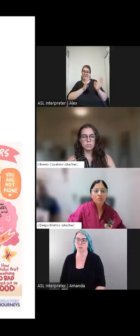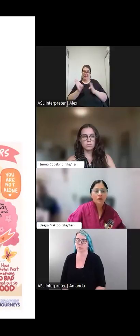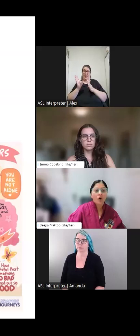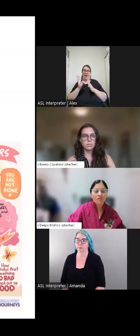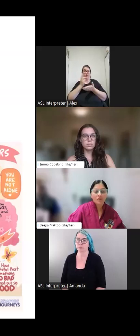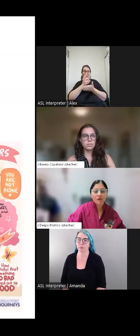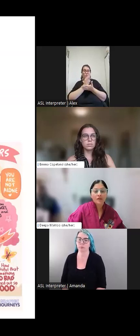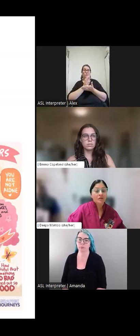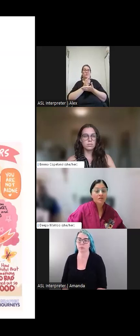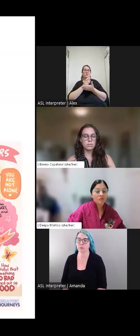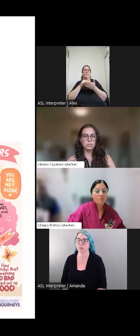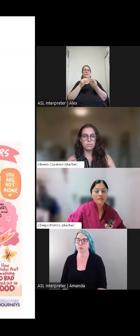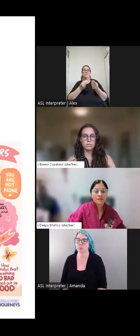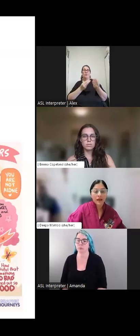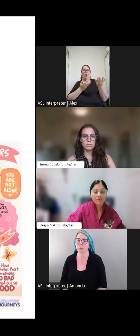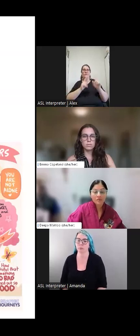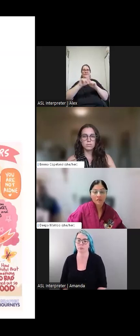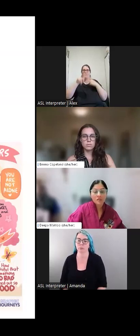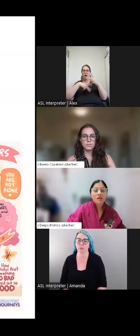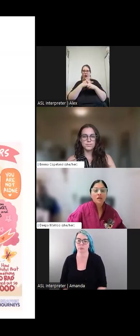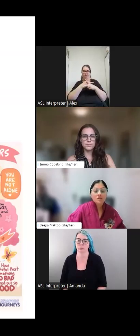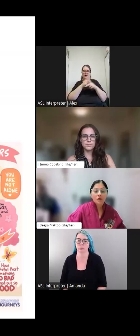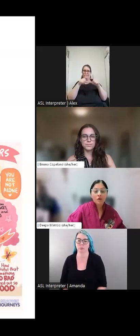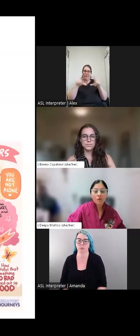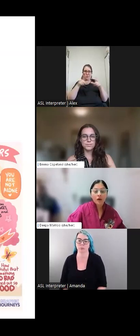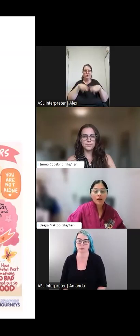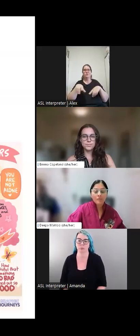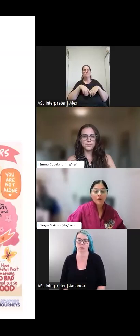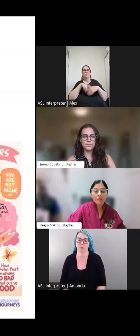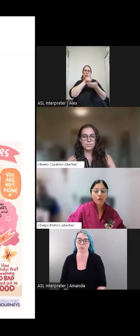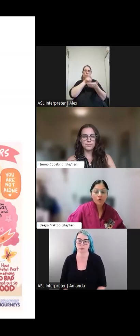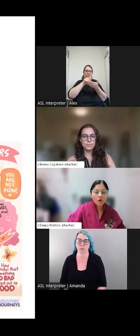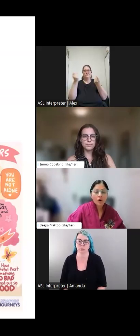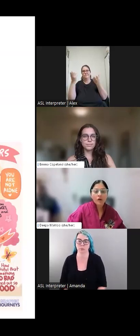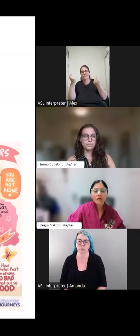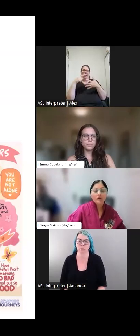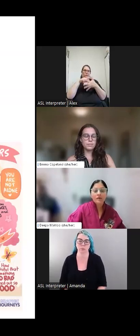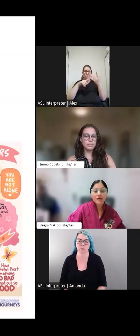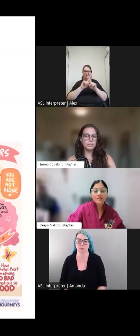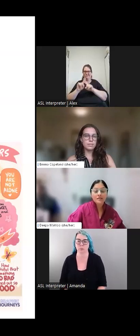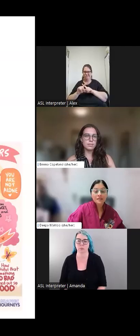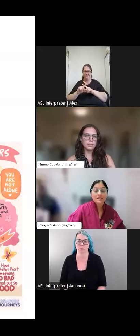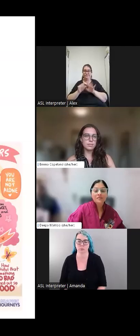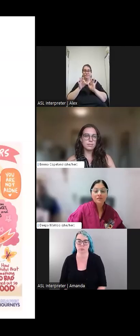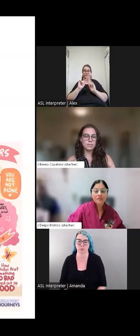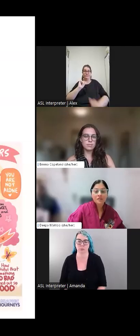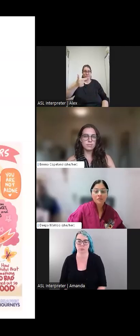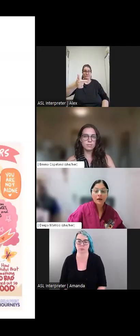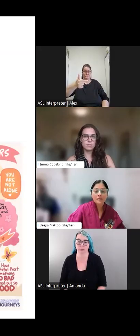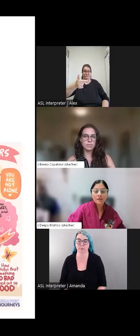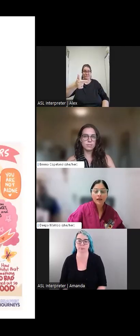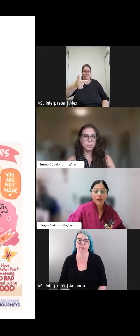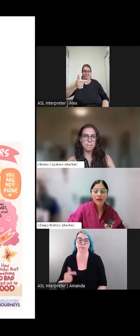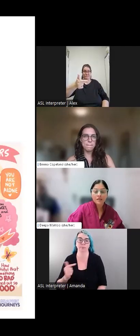need to be offered in various formats and languages. So overall, RISA's extensive research